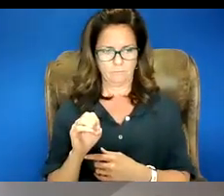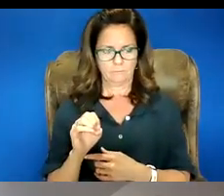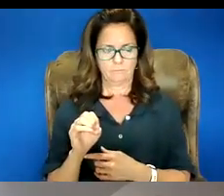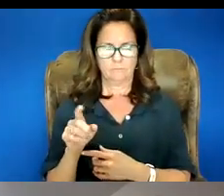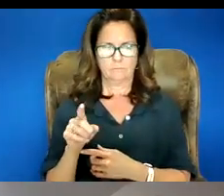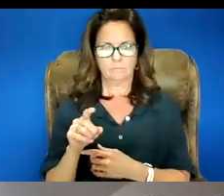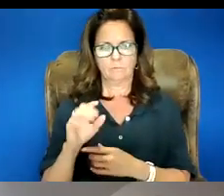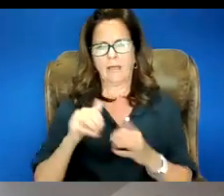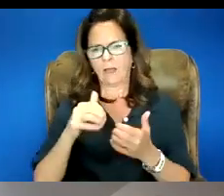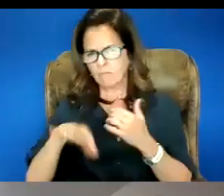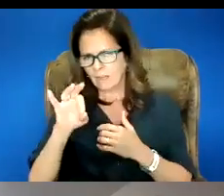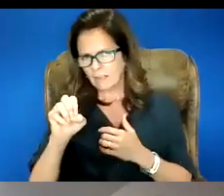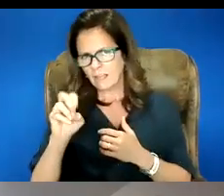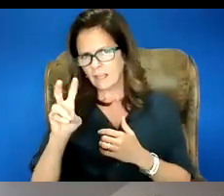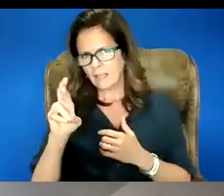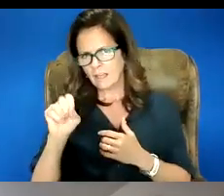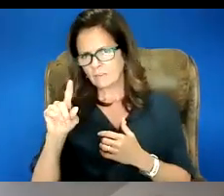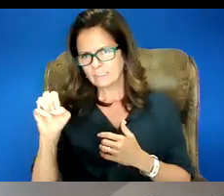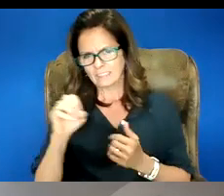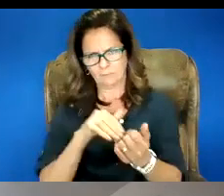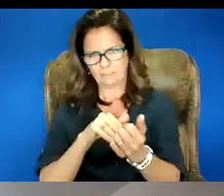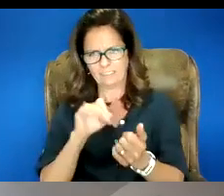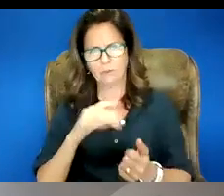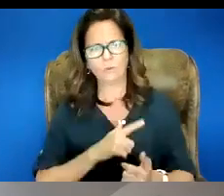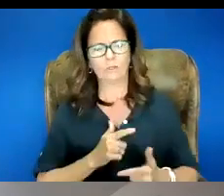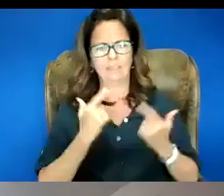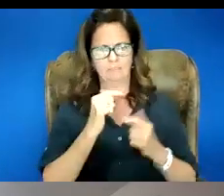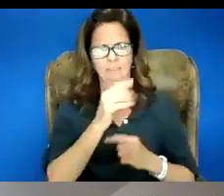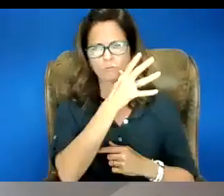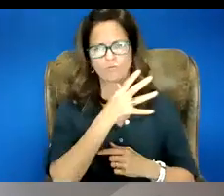Everside physician if you live in a rural community?